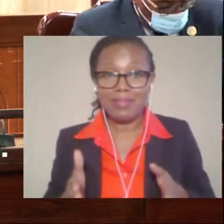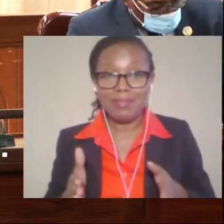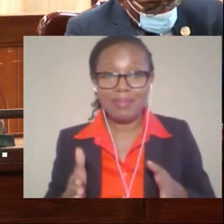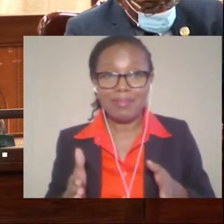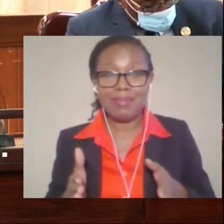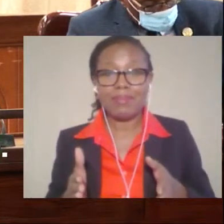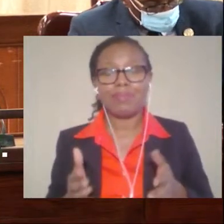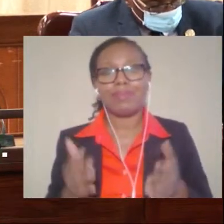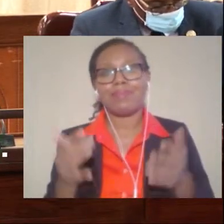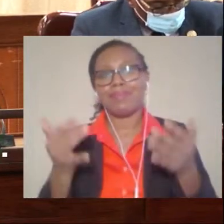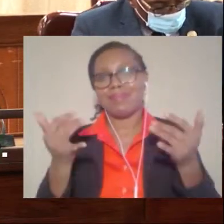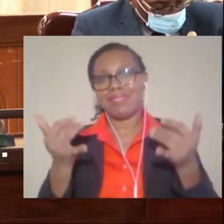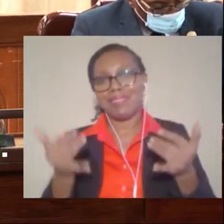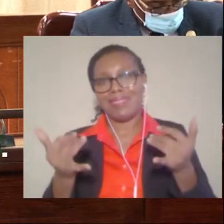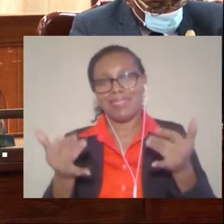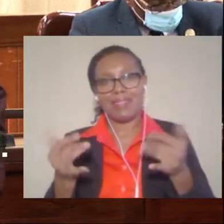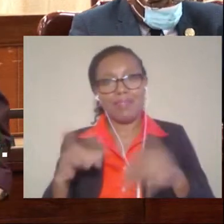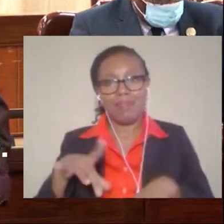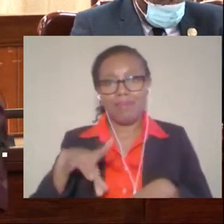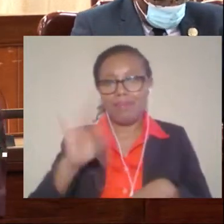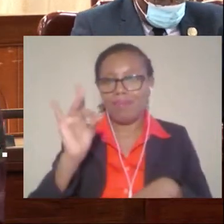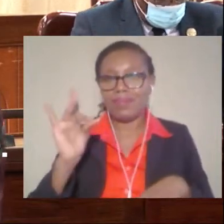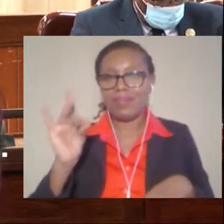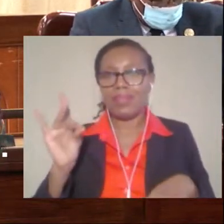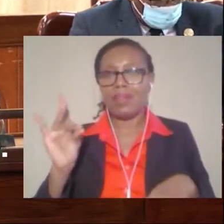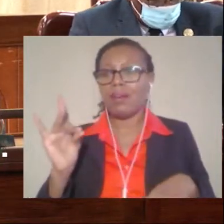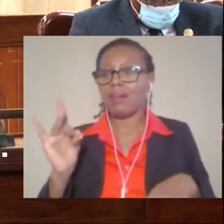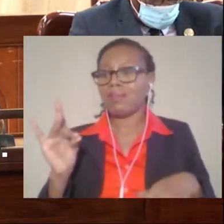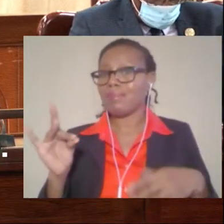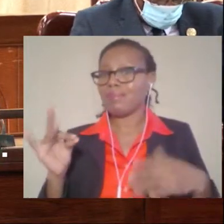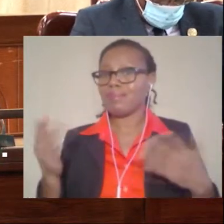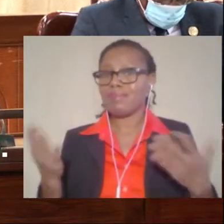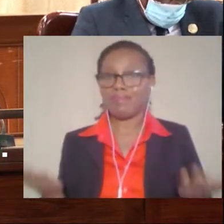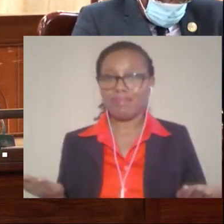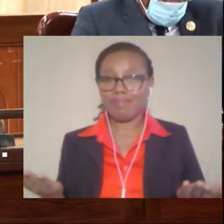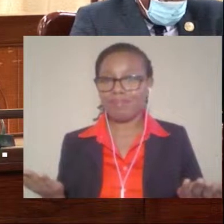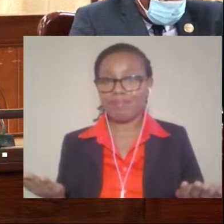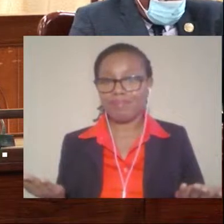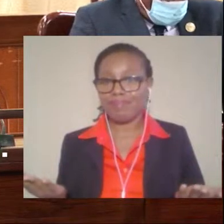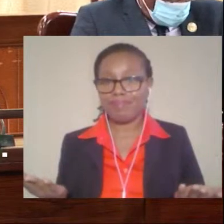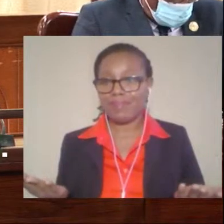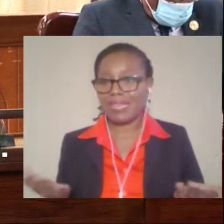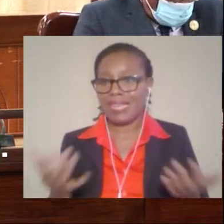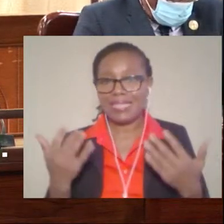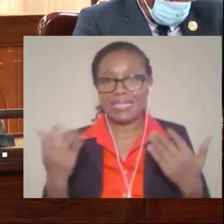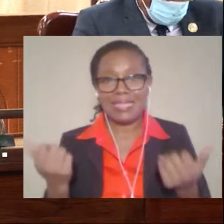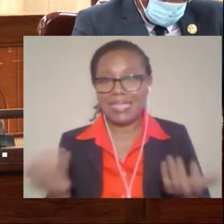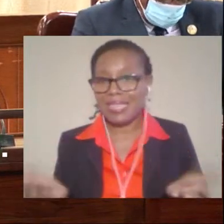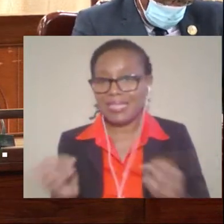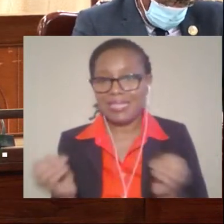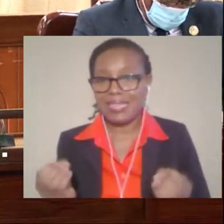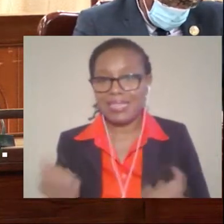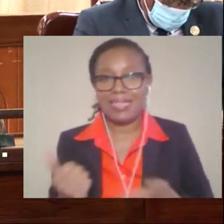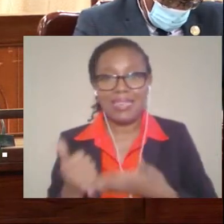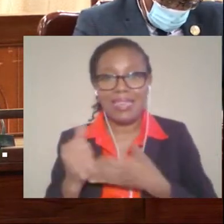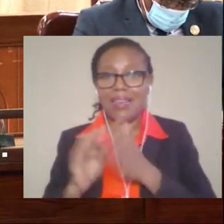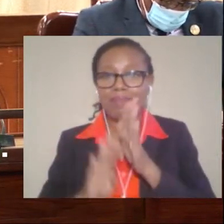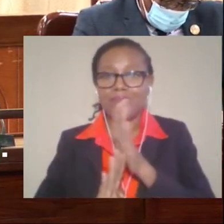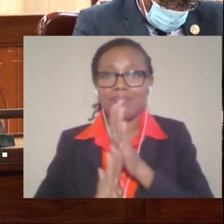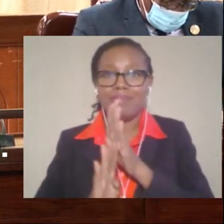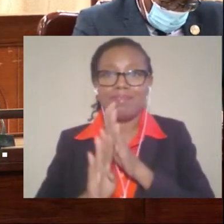discovered there's a lack of traction in developing the marketing